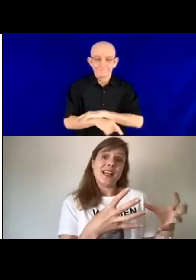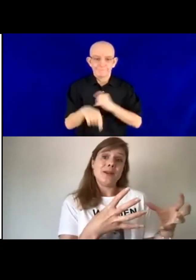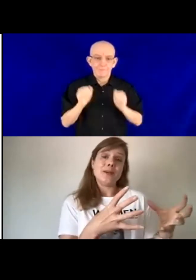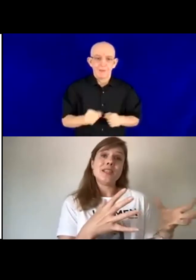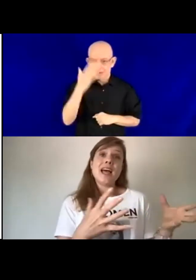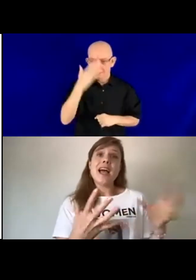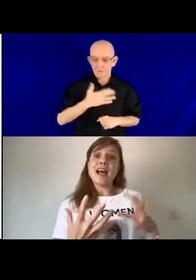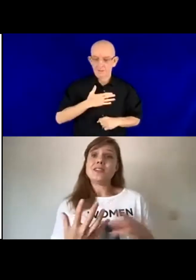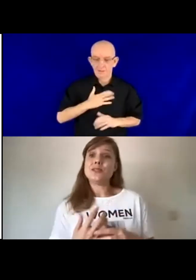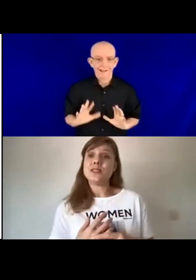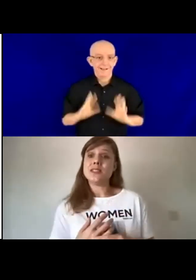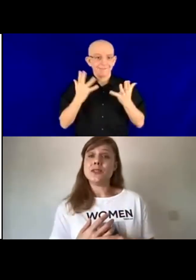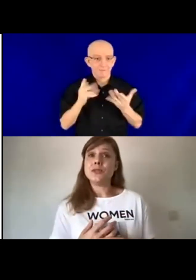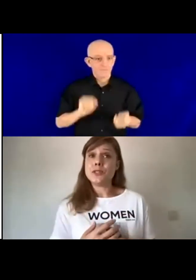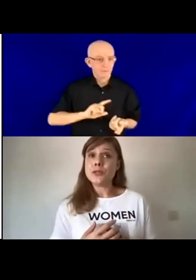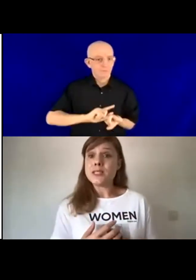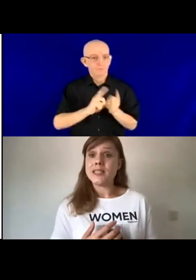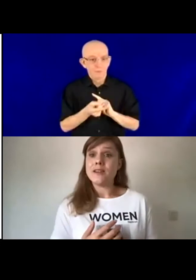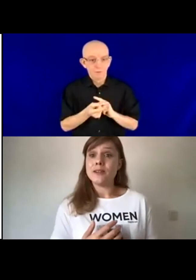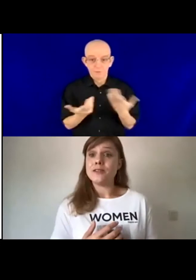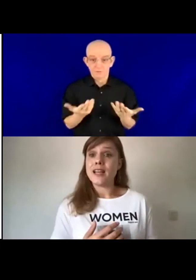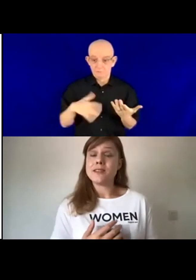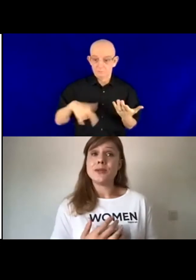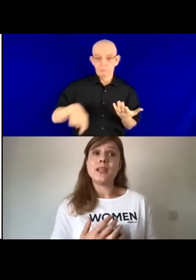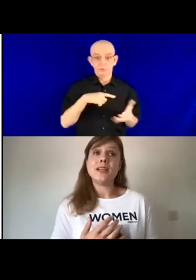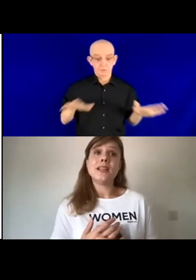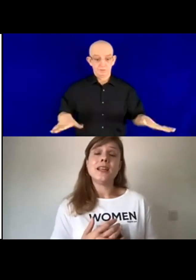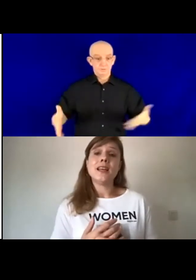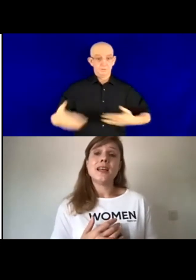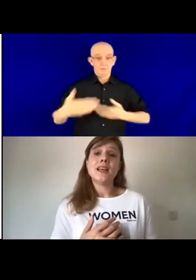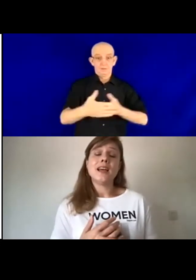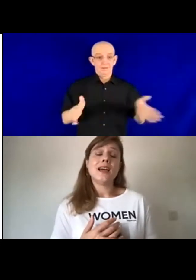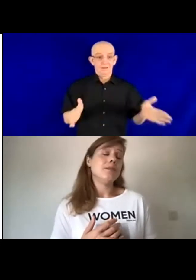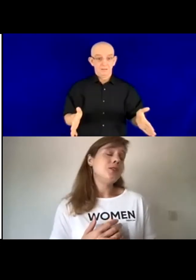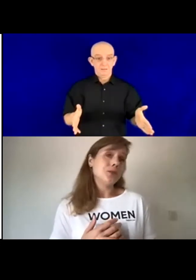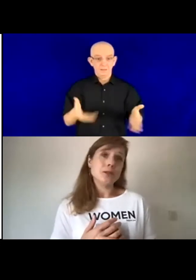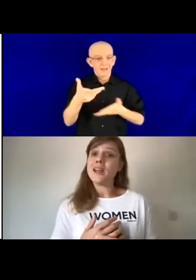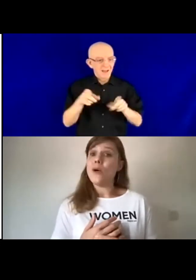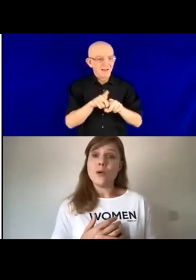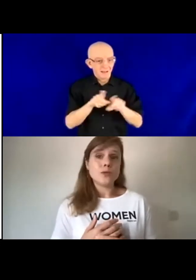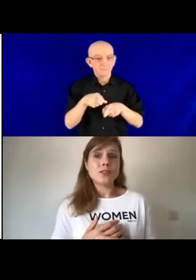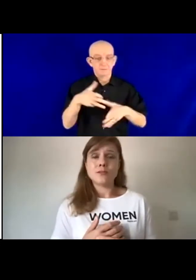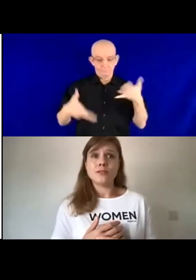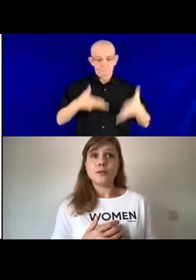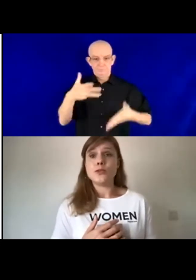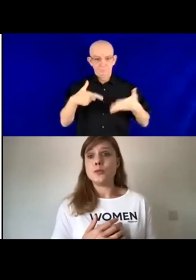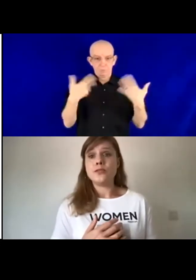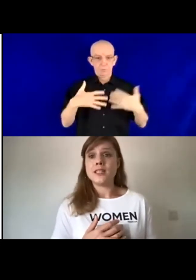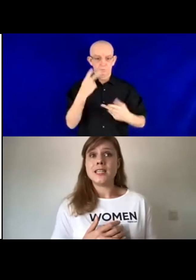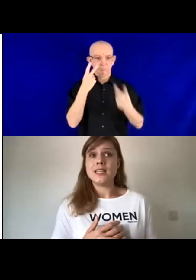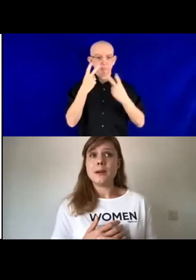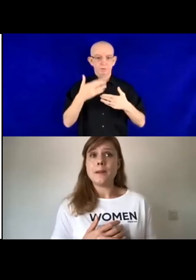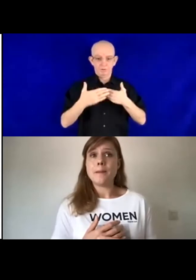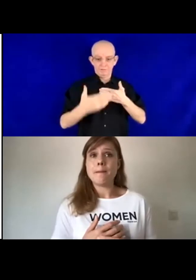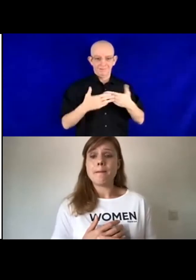signed language, has turned into 2D on the flat screen. And I'm sure we all suffer from Zoom